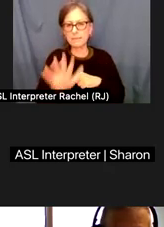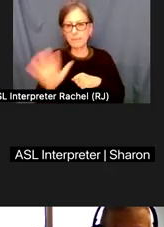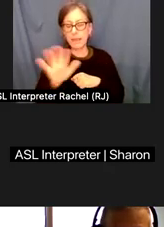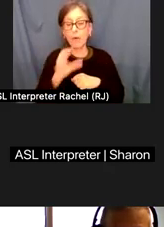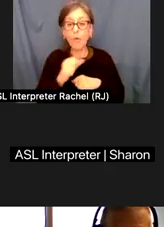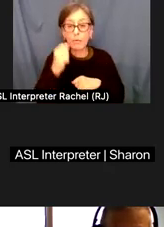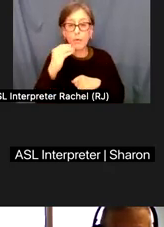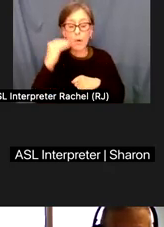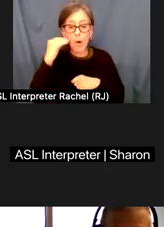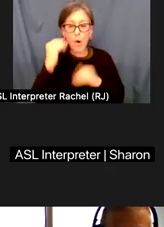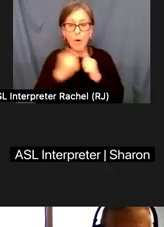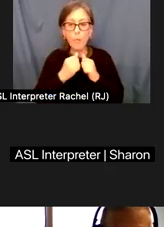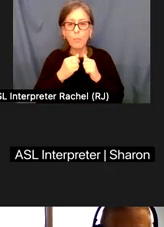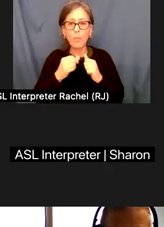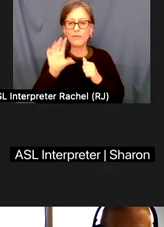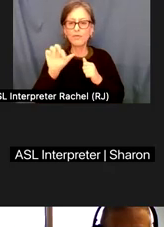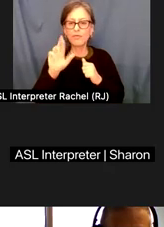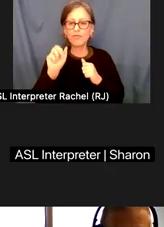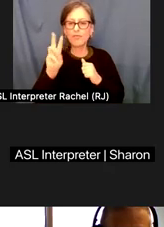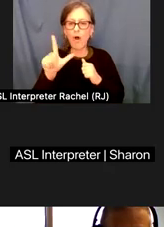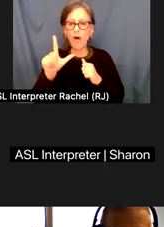homes that have crawl spaces,